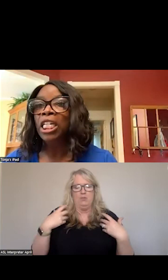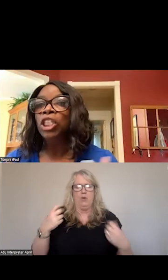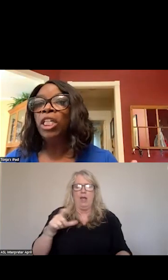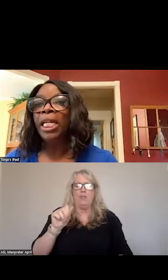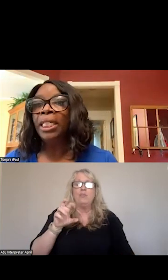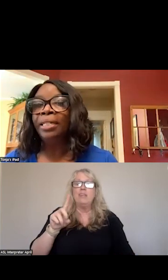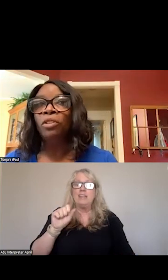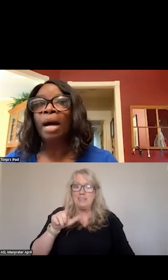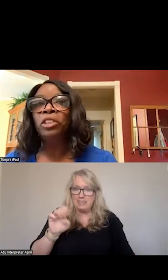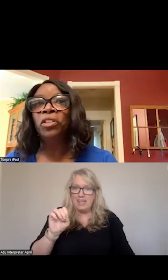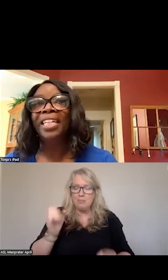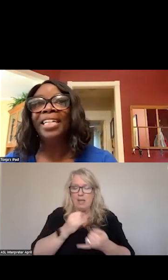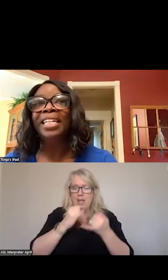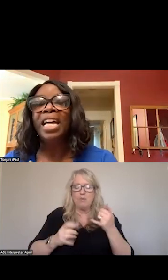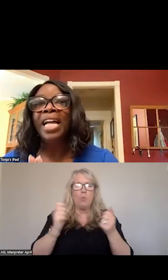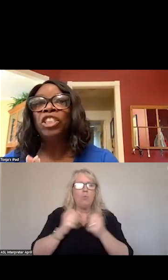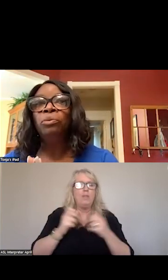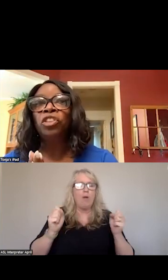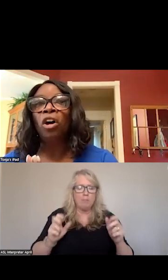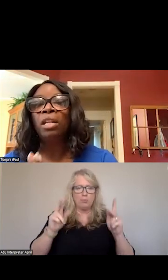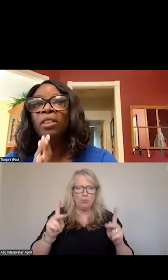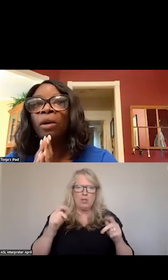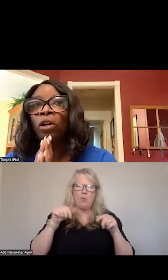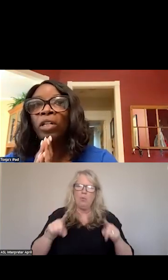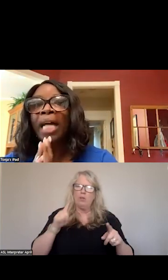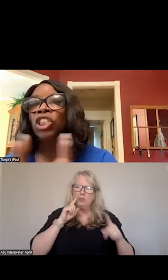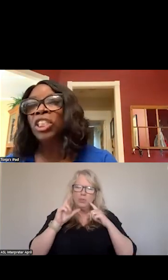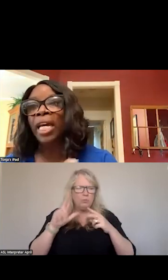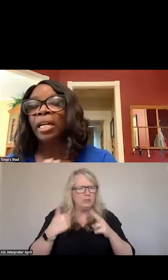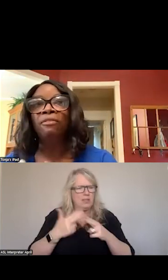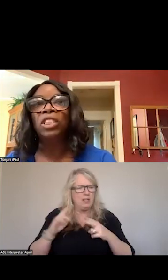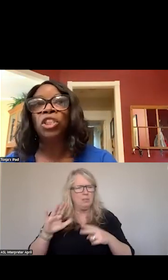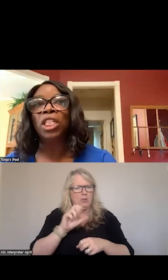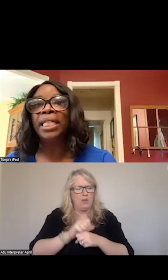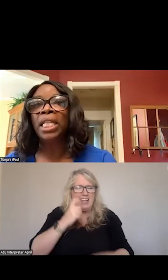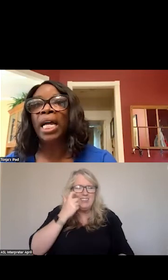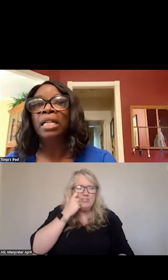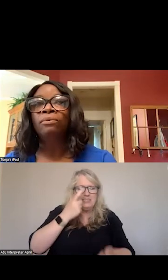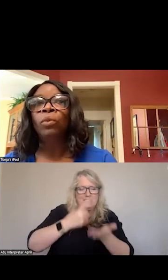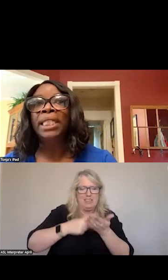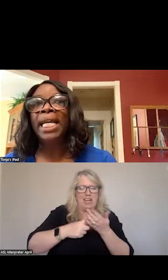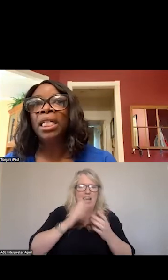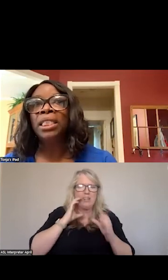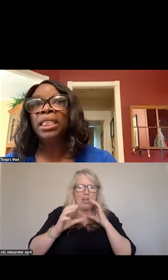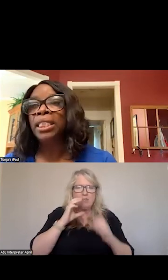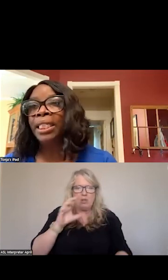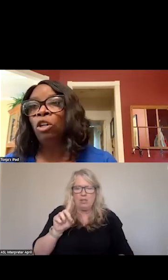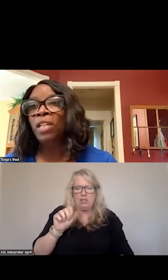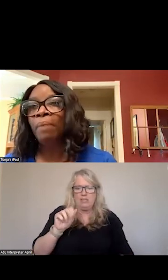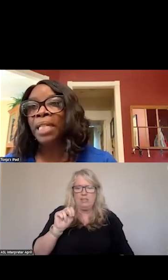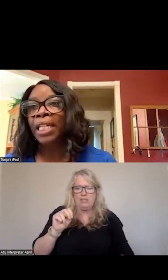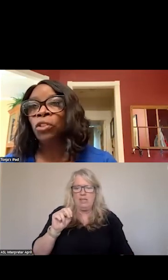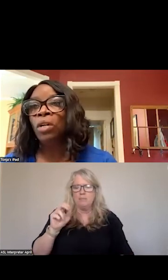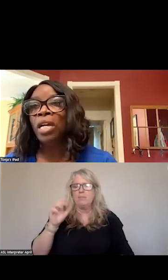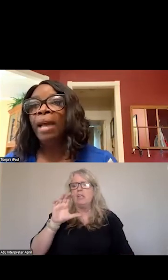opportunity. She ended it with opportunity. And as she was talking about that word, I just had a conversation last night with Dan Gillison, the CEO of